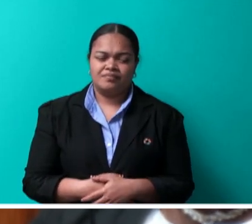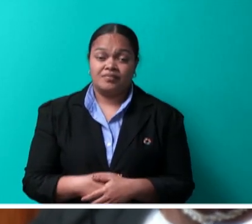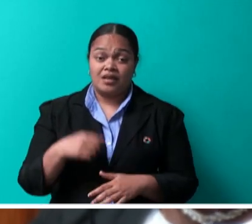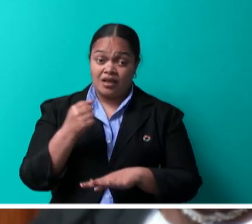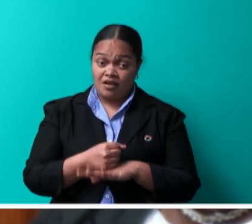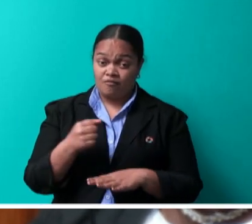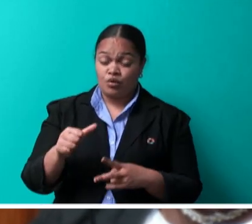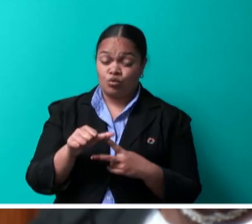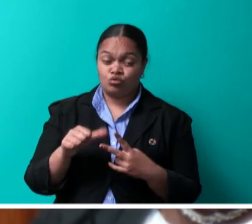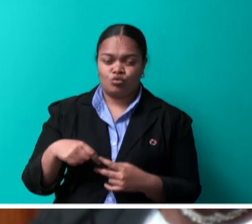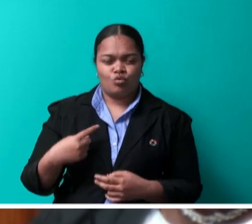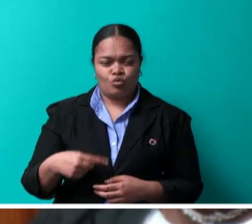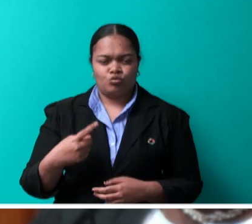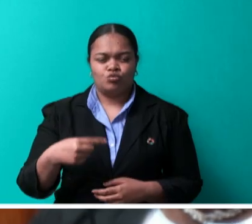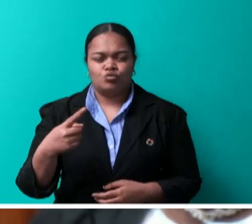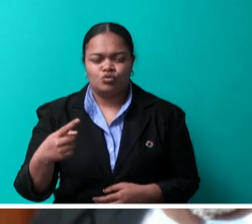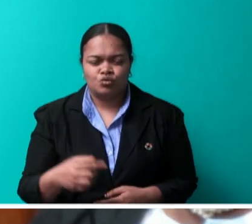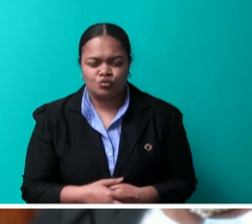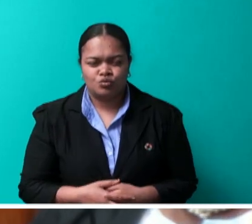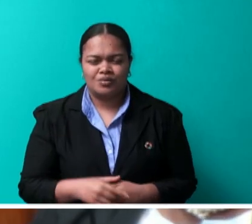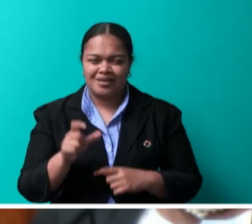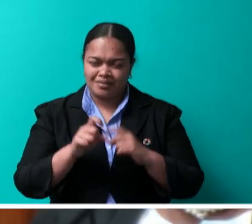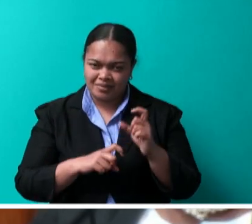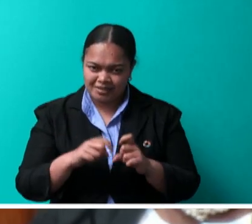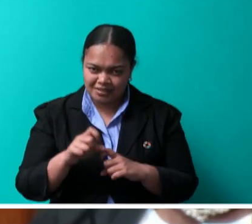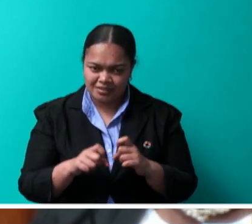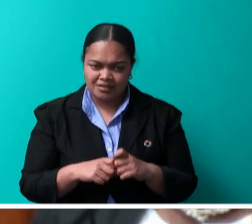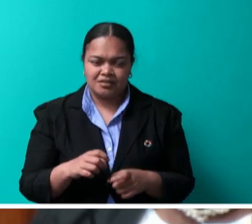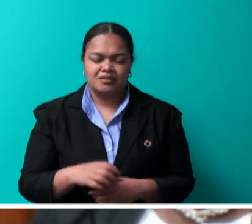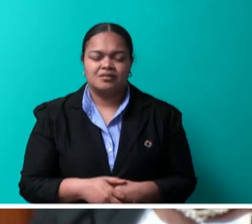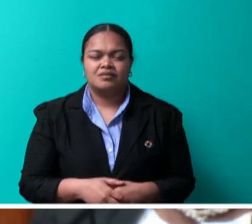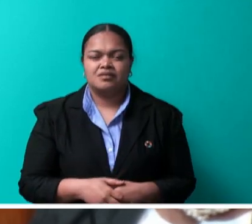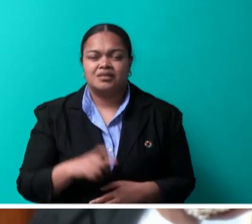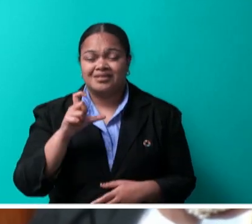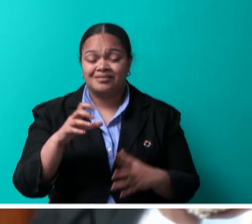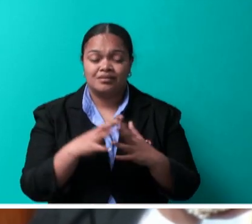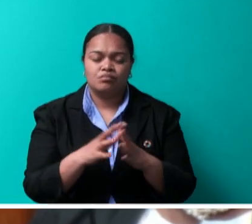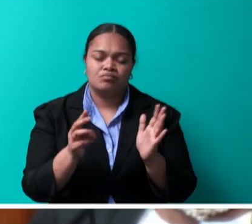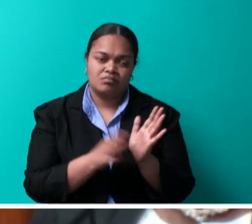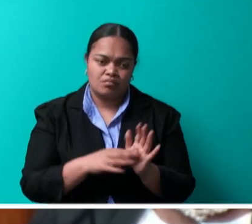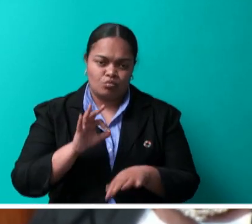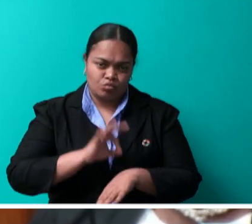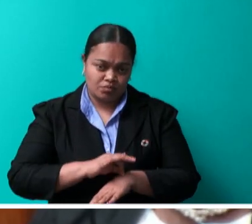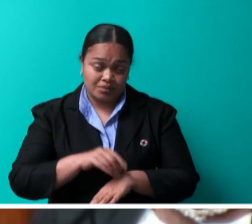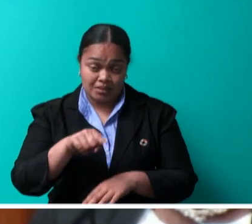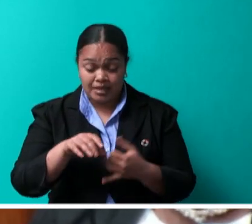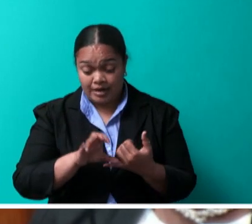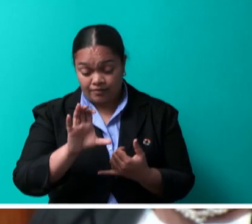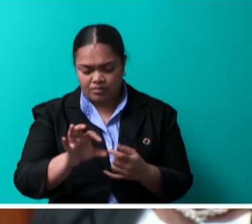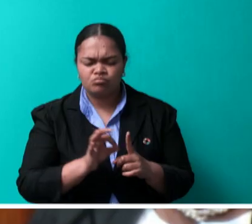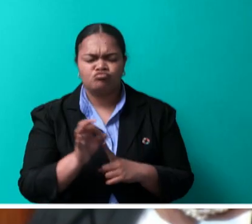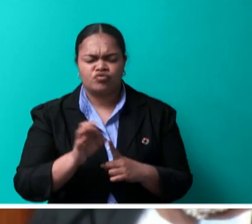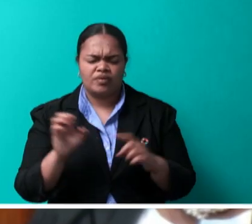Government also continues expanding acute care capacity at Colonial War Memorial Hospital. These investments will improve